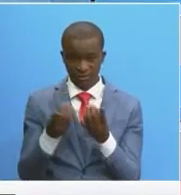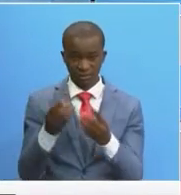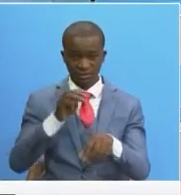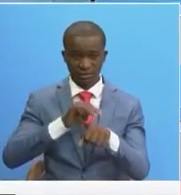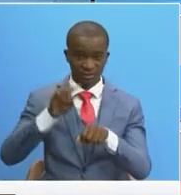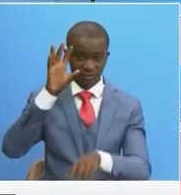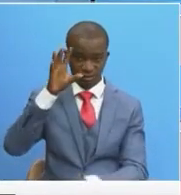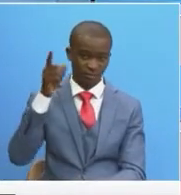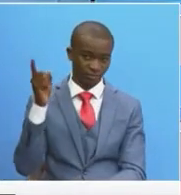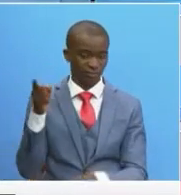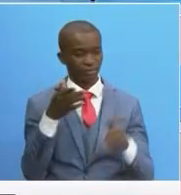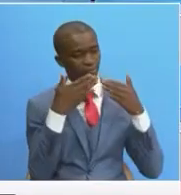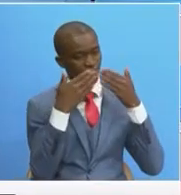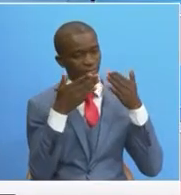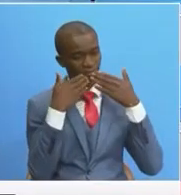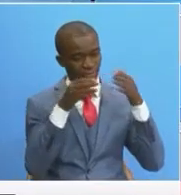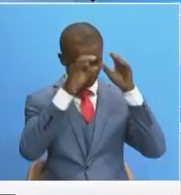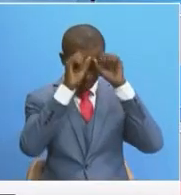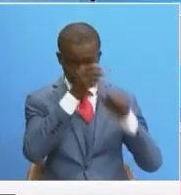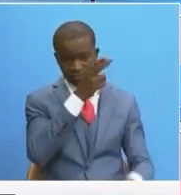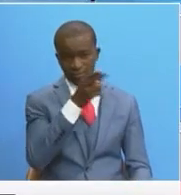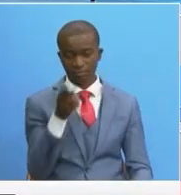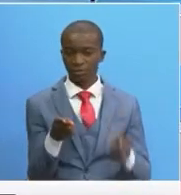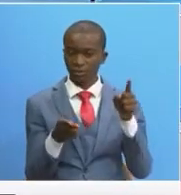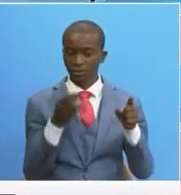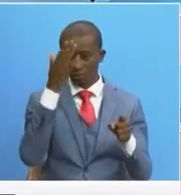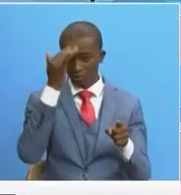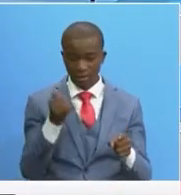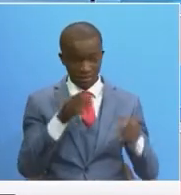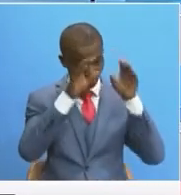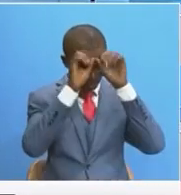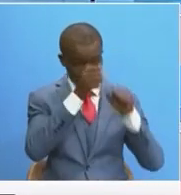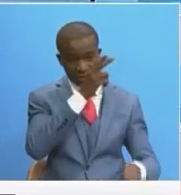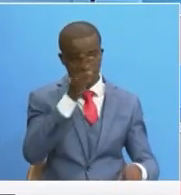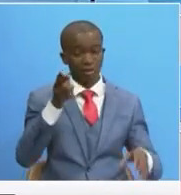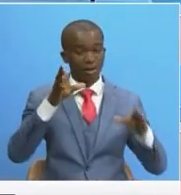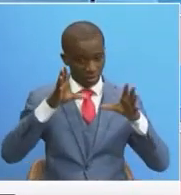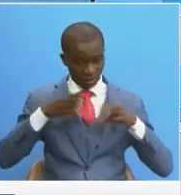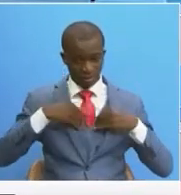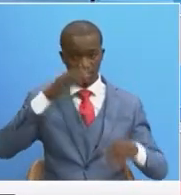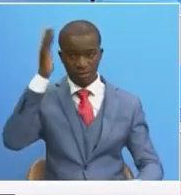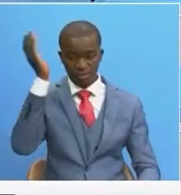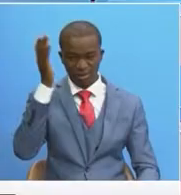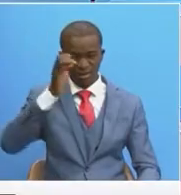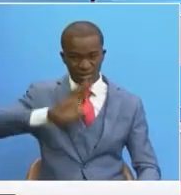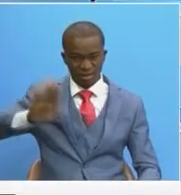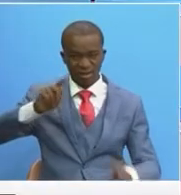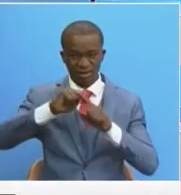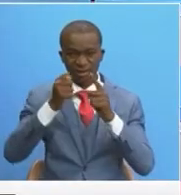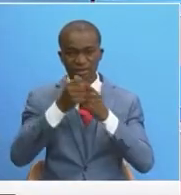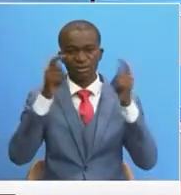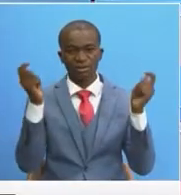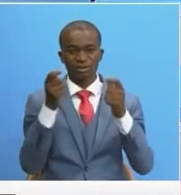has thanked President Hakainde Hichilema for accepting to grace the Omtomolo traditional ceremony tomorrow,